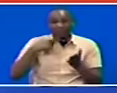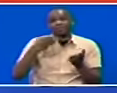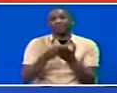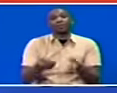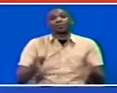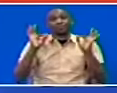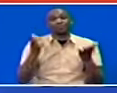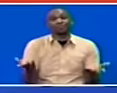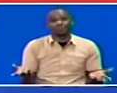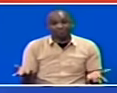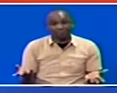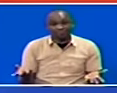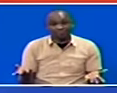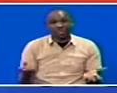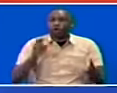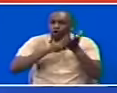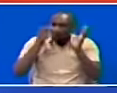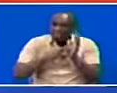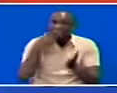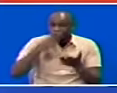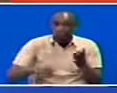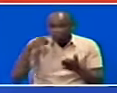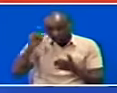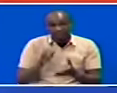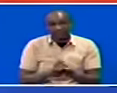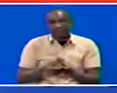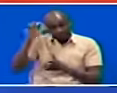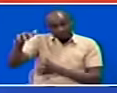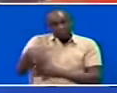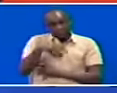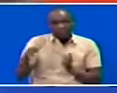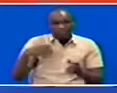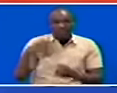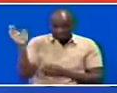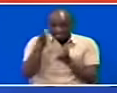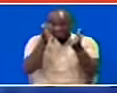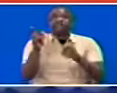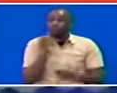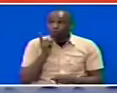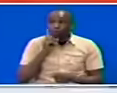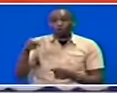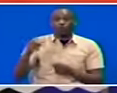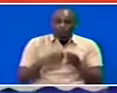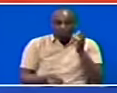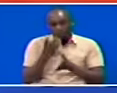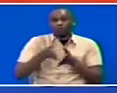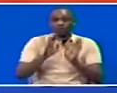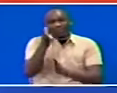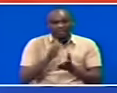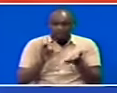hakuna. Kandarasi anaambiwa beba tingatinga yako, leta pale kesho tunakwenda kuzindua barabara